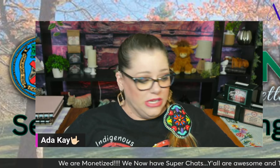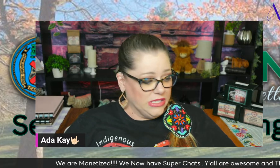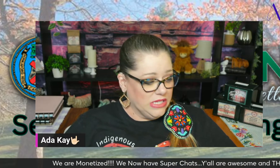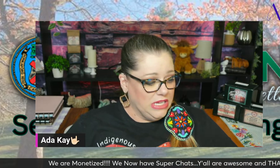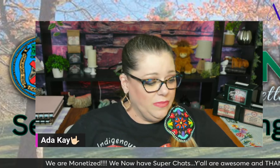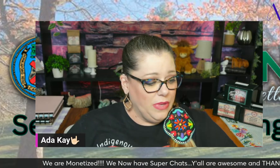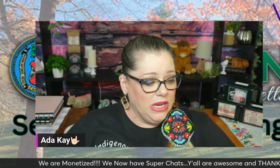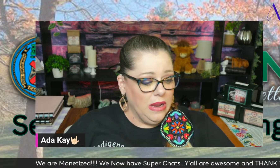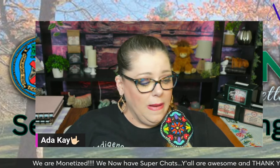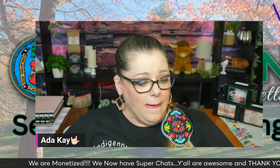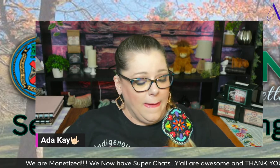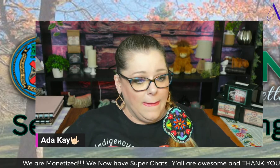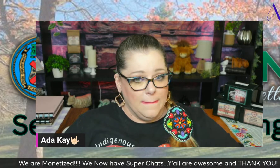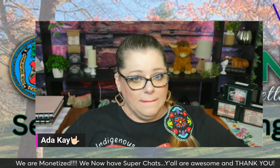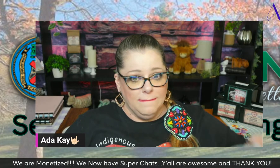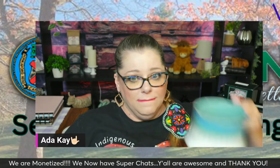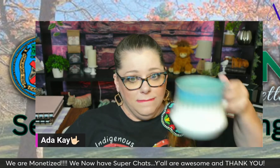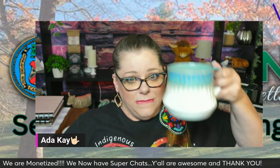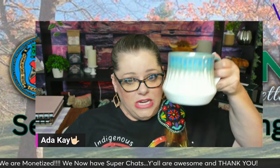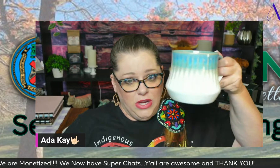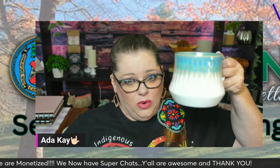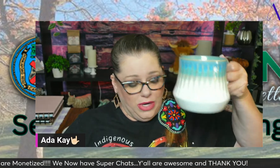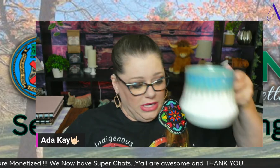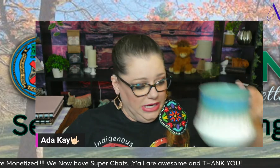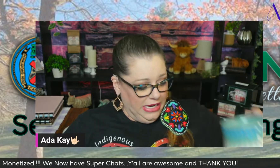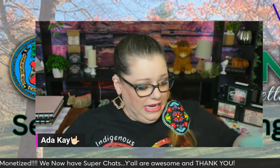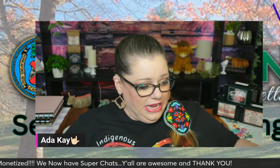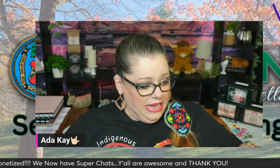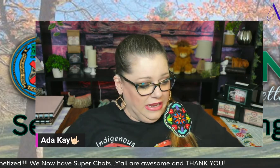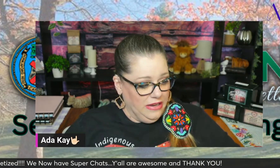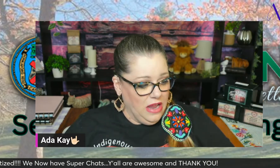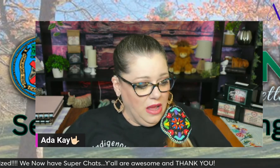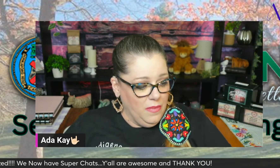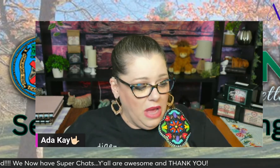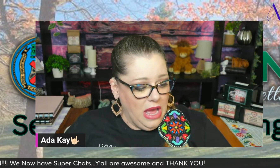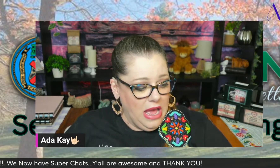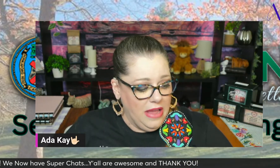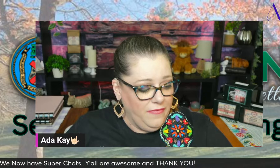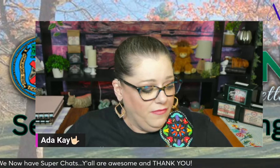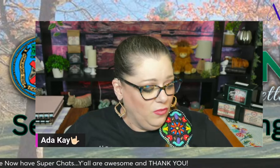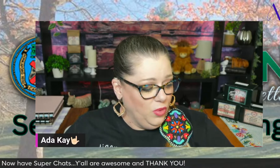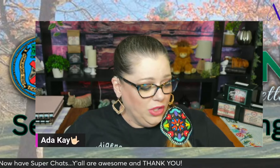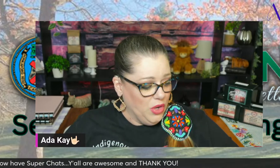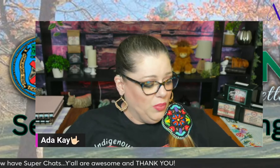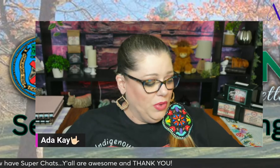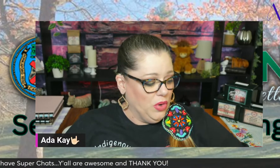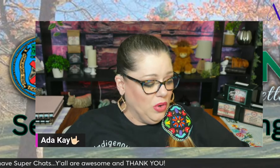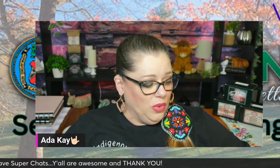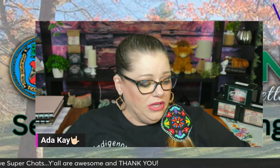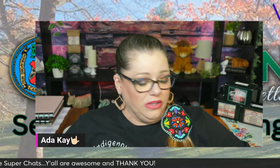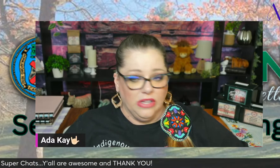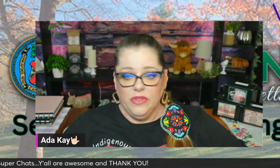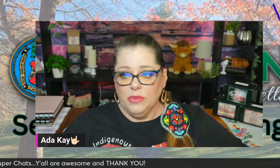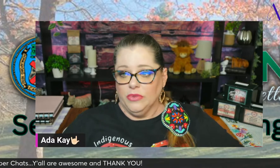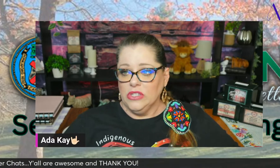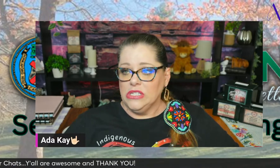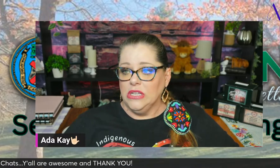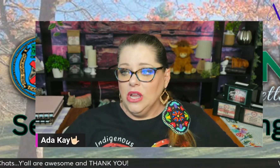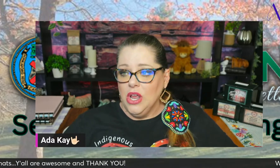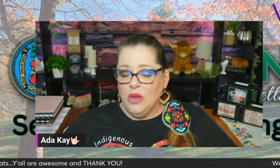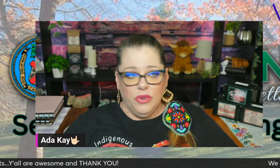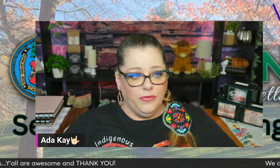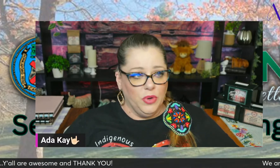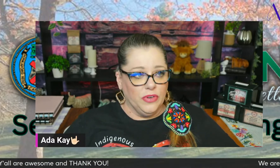what is keeping me going. And I really hope y'all go in and give them a